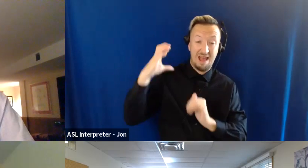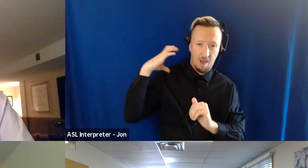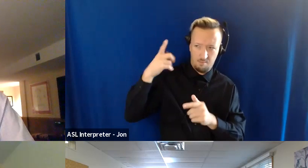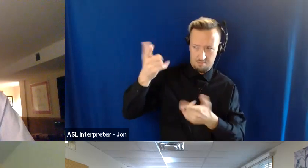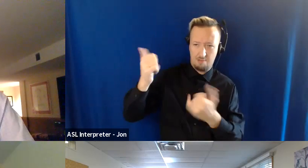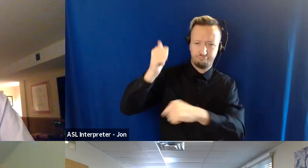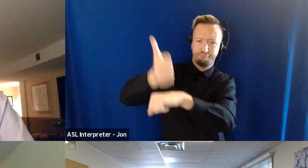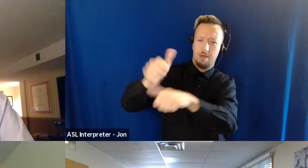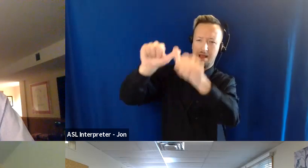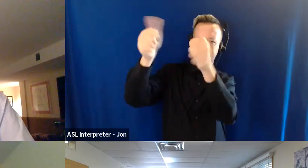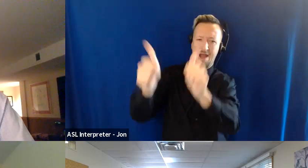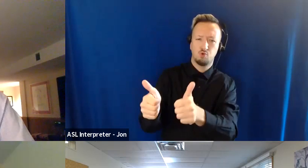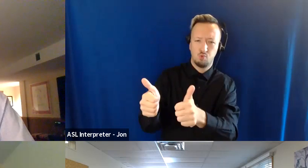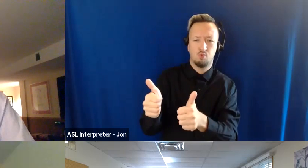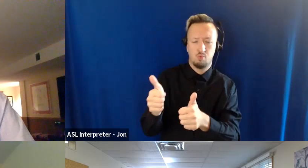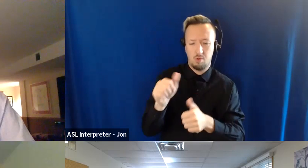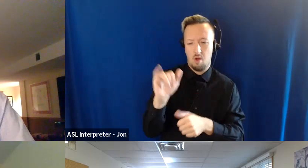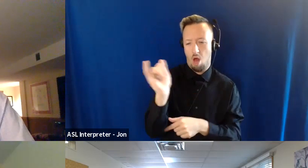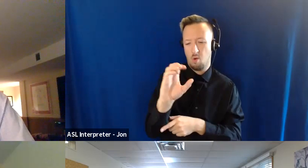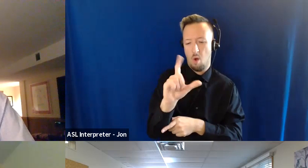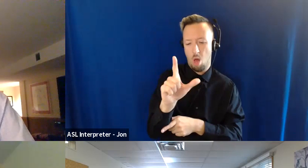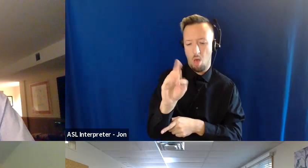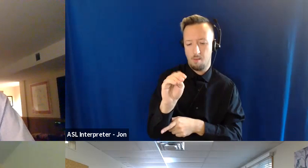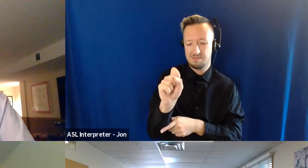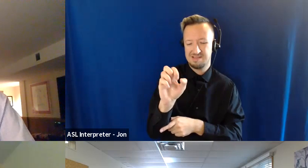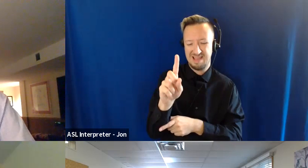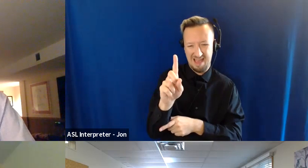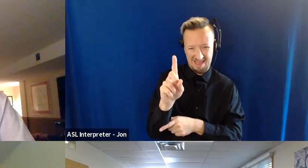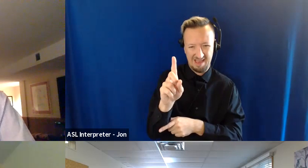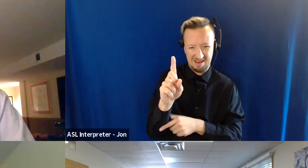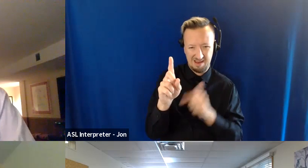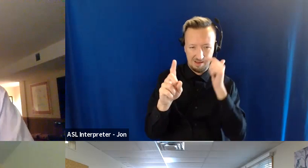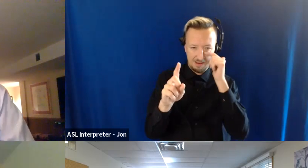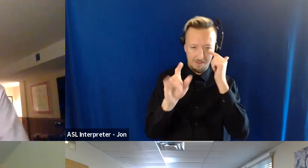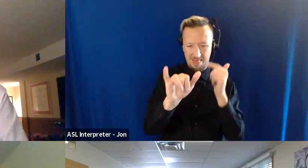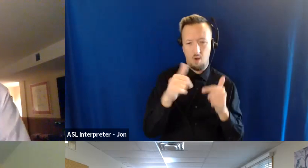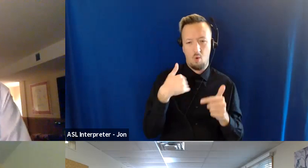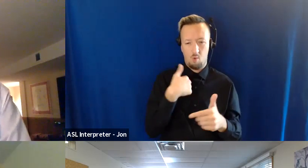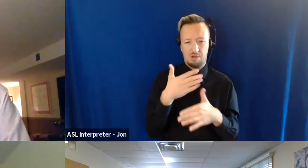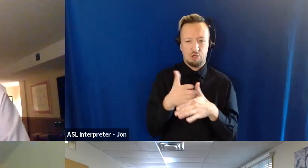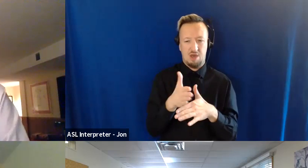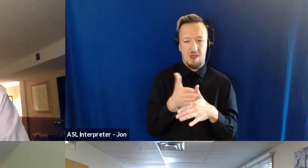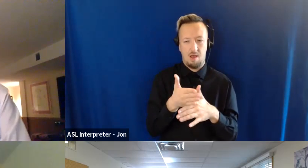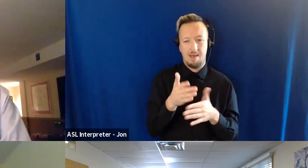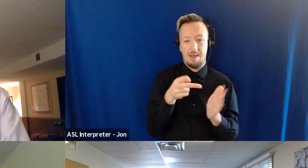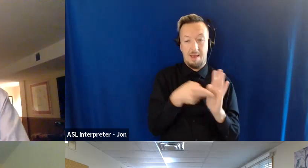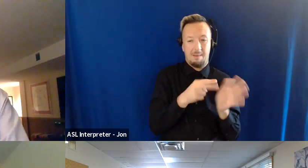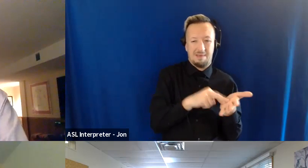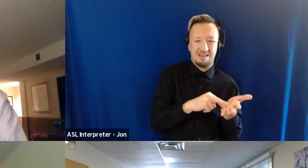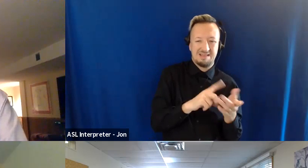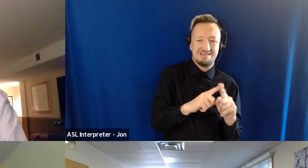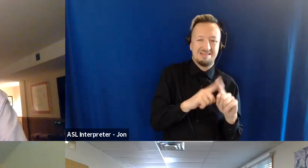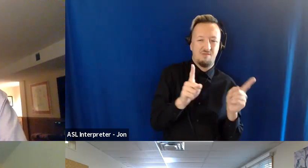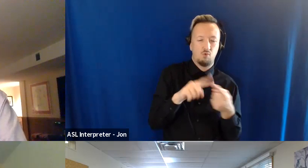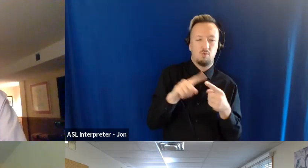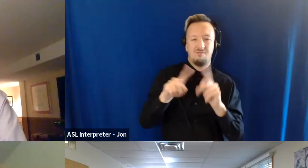that. Also, the Olmstead decision was huge. And again, this is something we share, that it means different things across the different generations. The